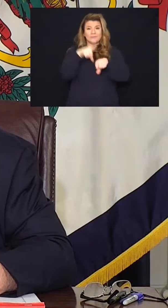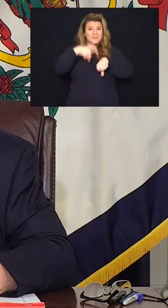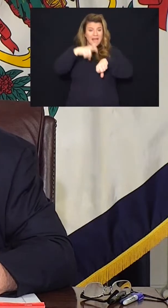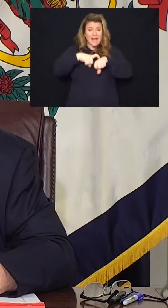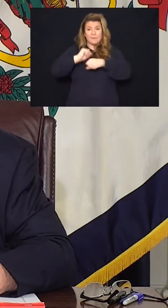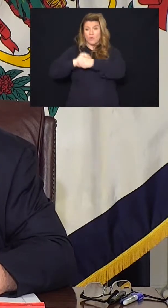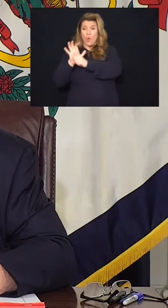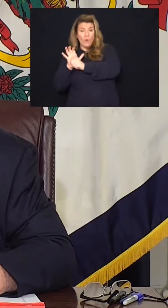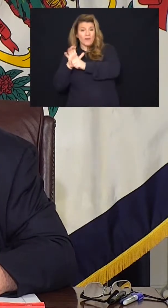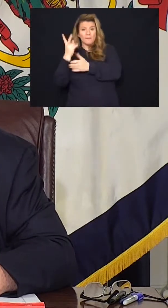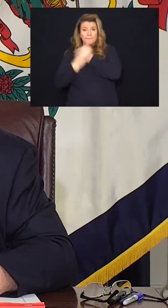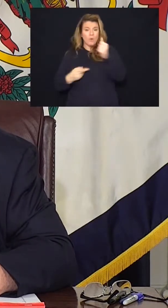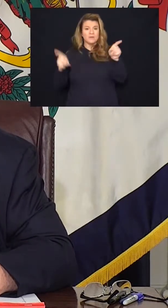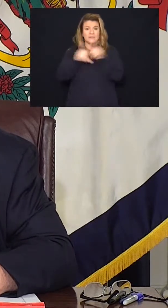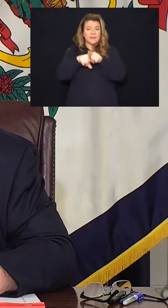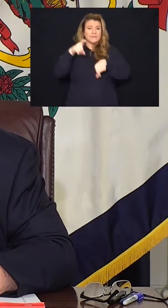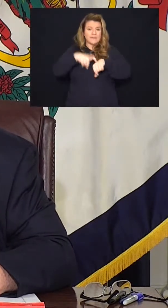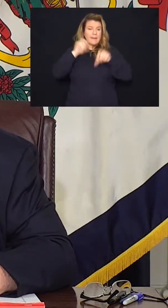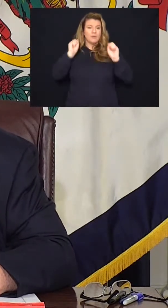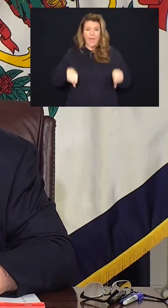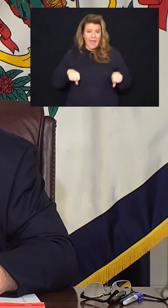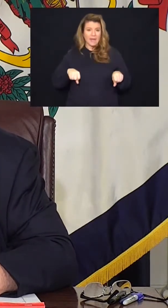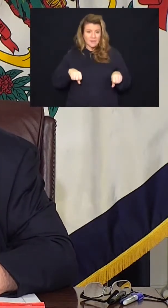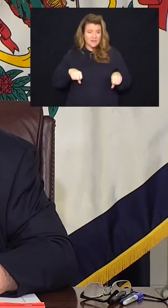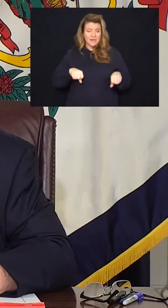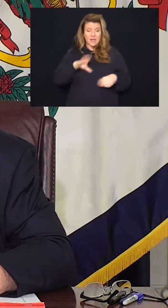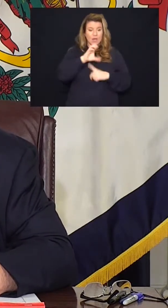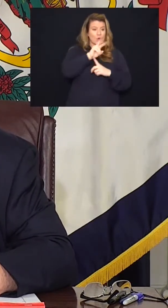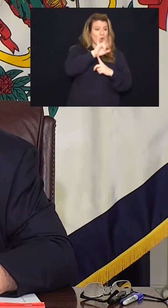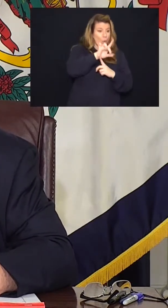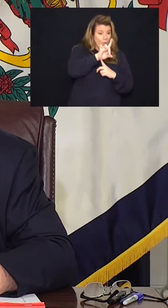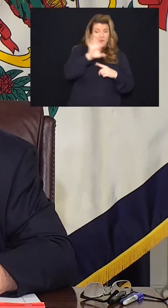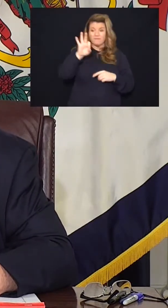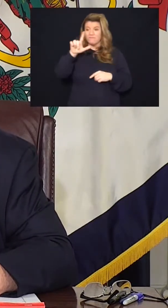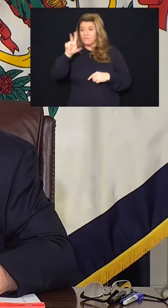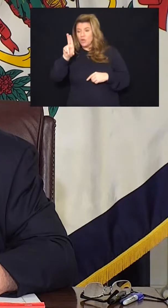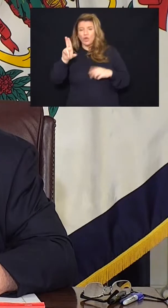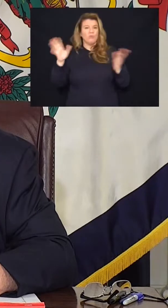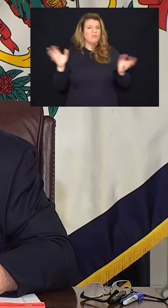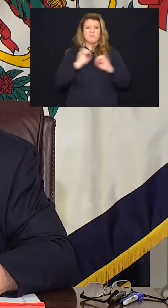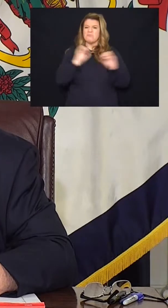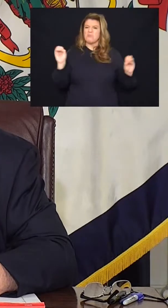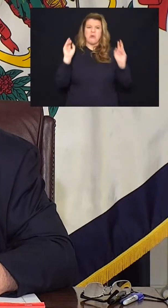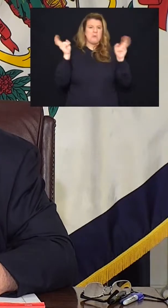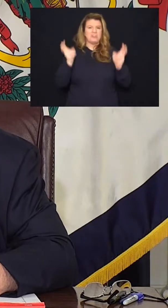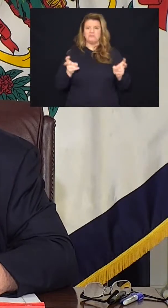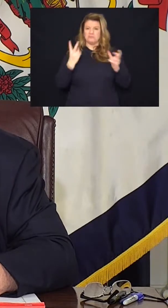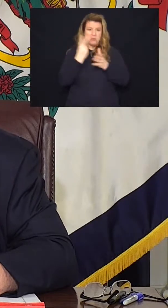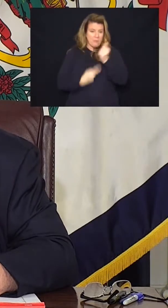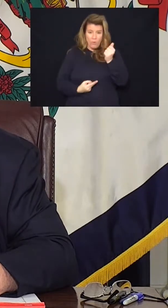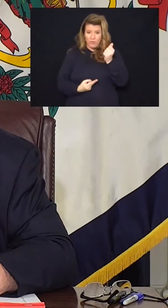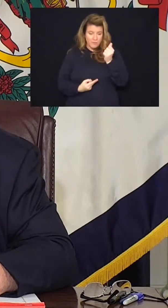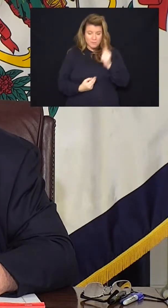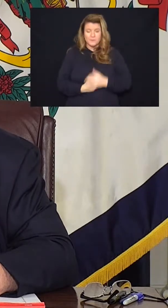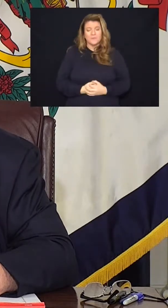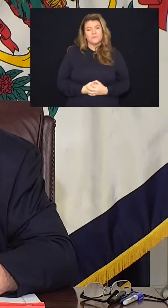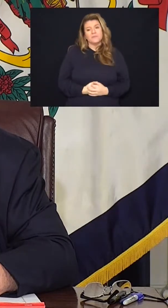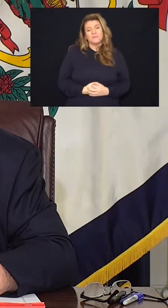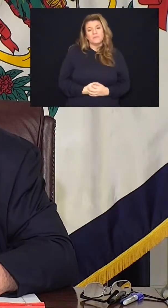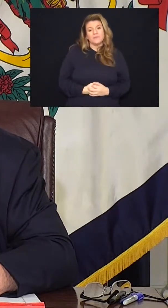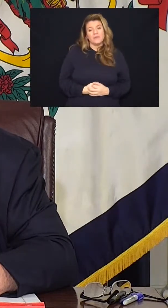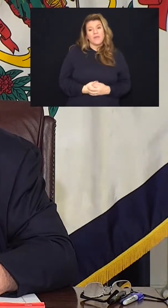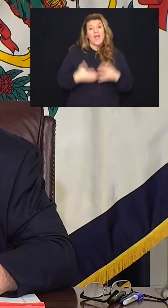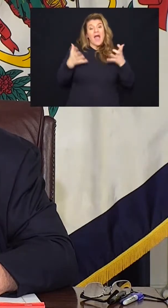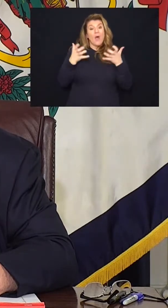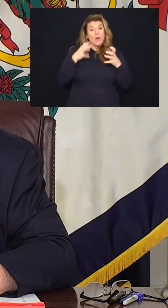as you get vaccinated with your COVID shot. There's no problem getting both at the same time. I want